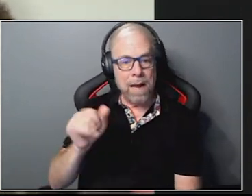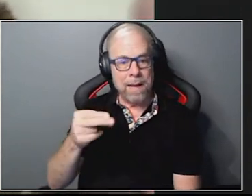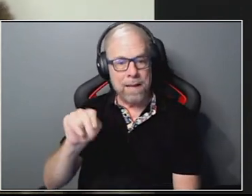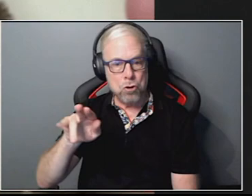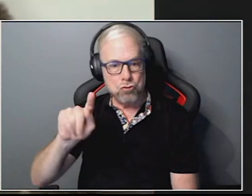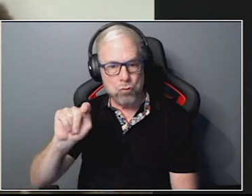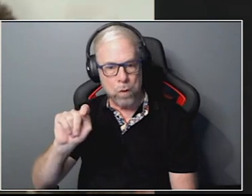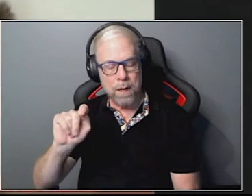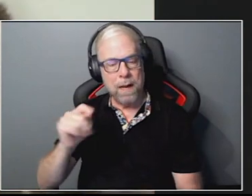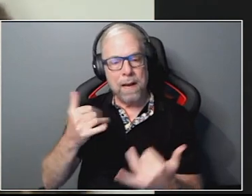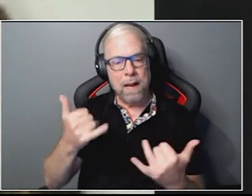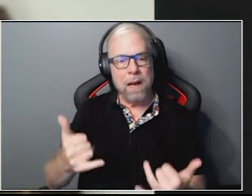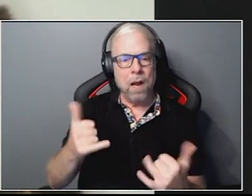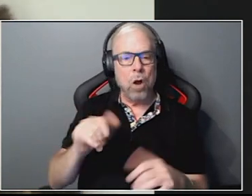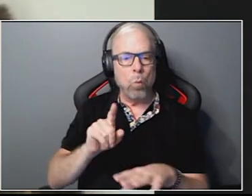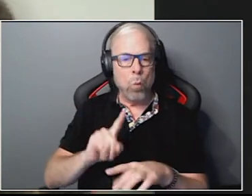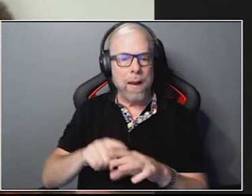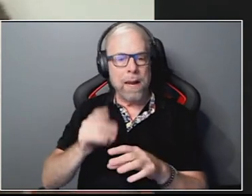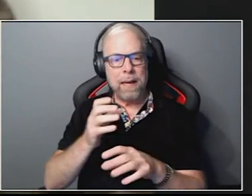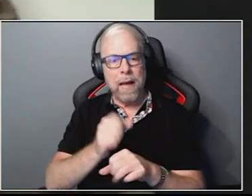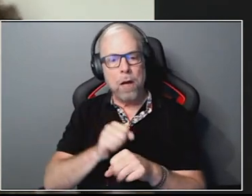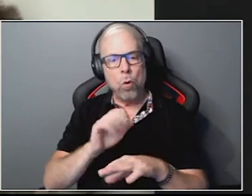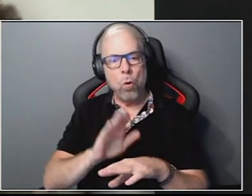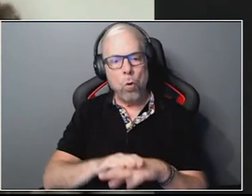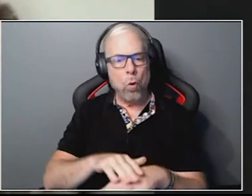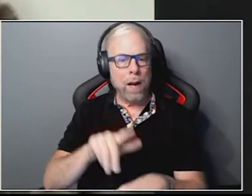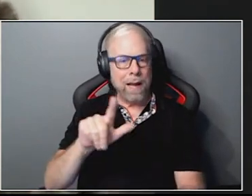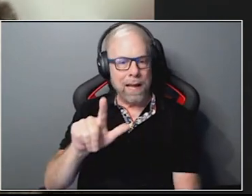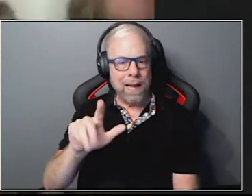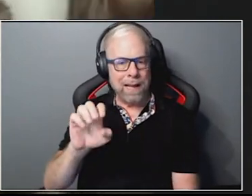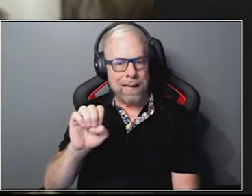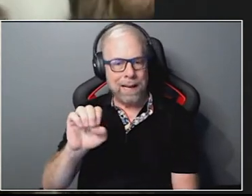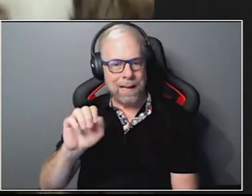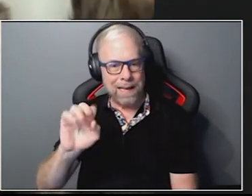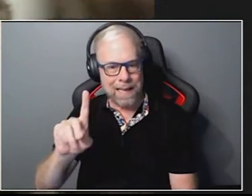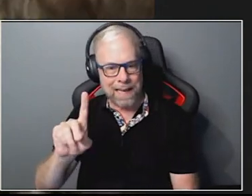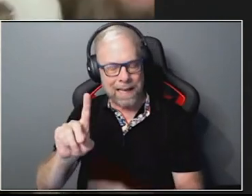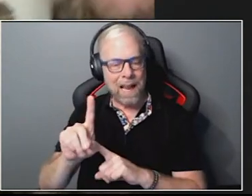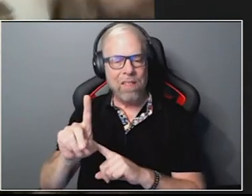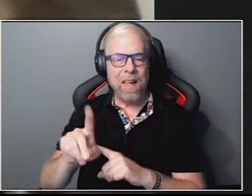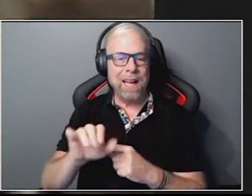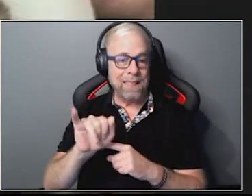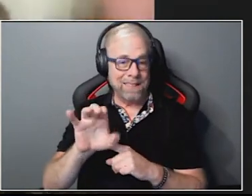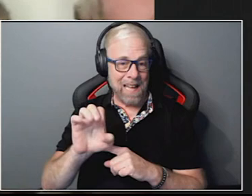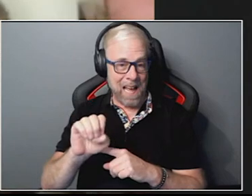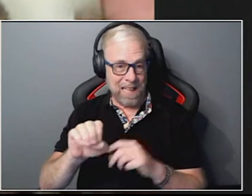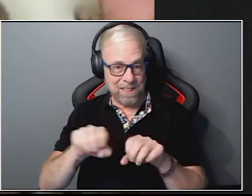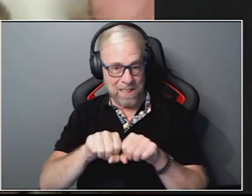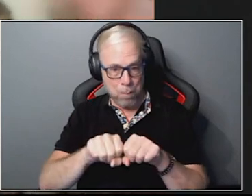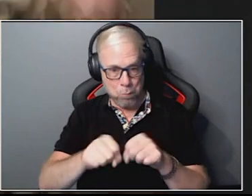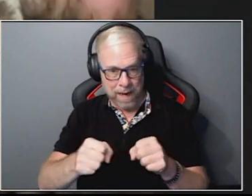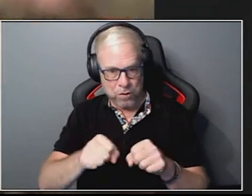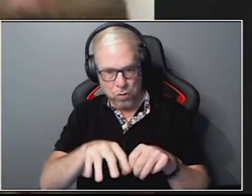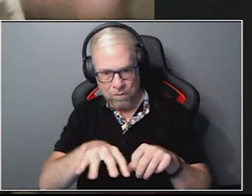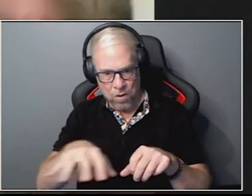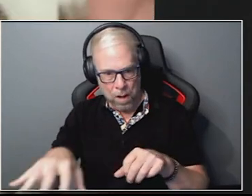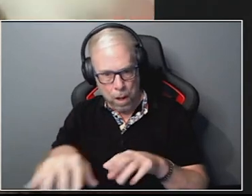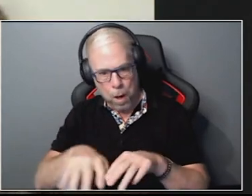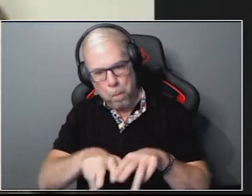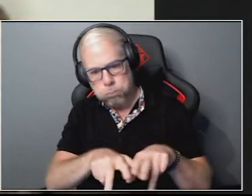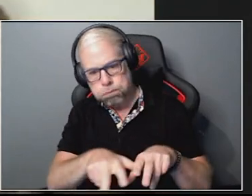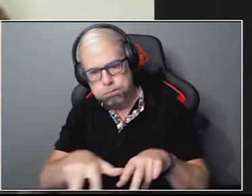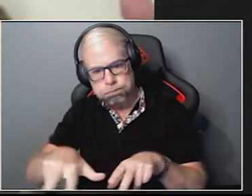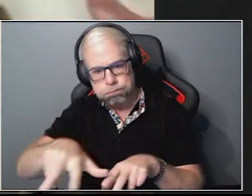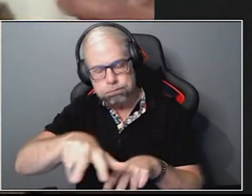lead is a piece of ice that breaks off and just floats on the water. And because we are at the top of the world, you'll get a